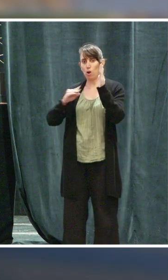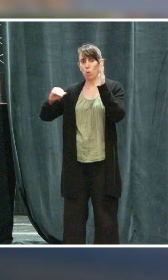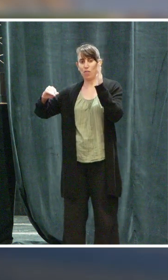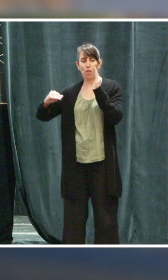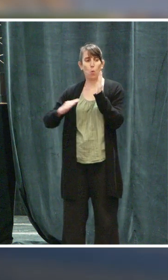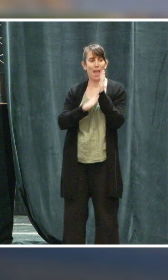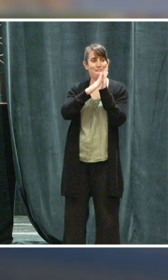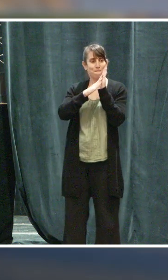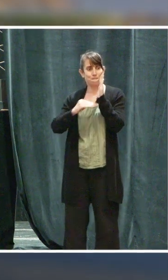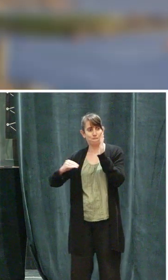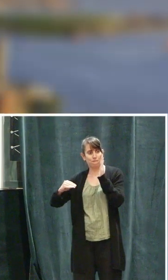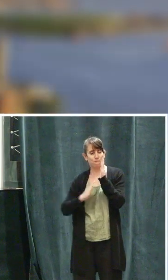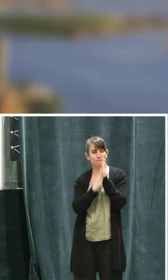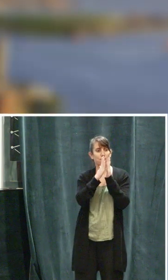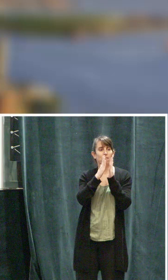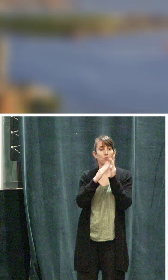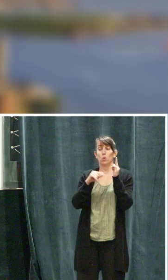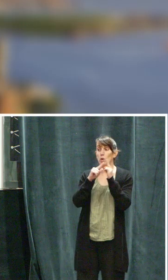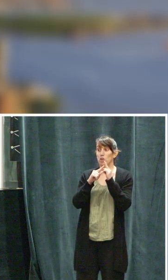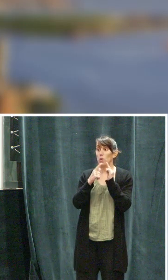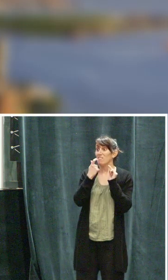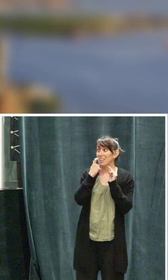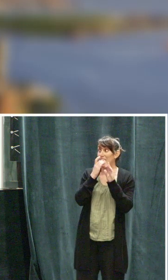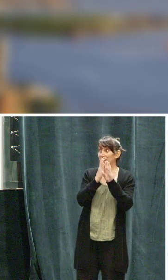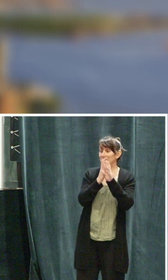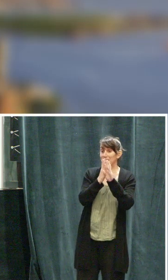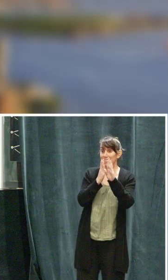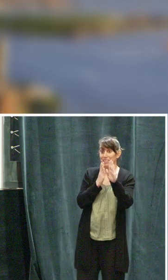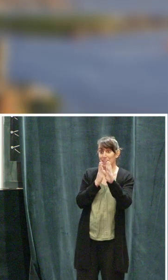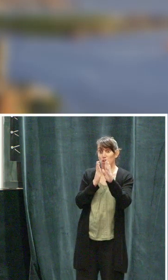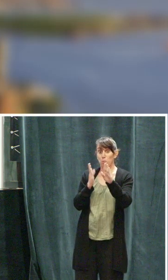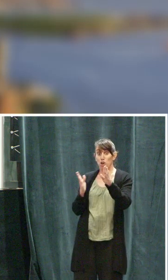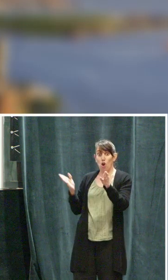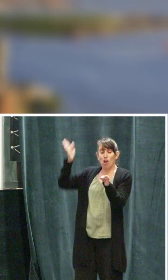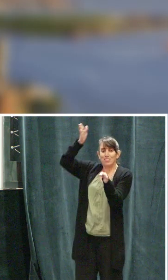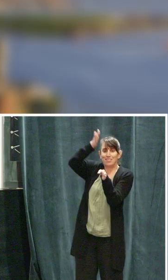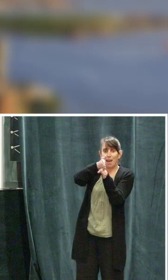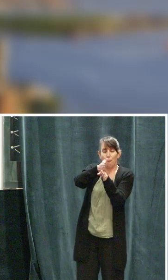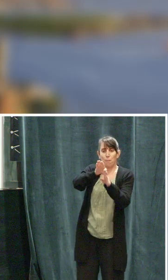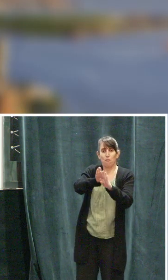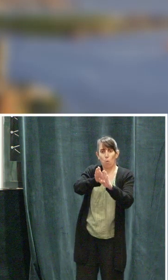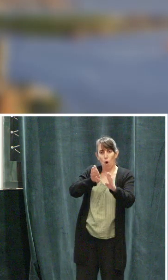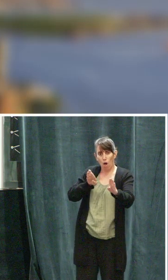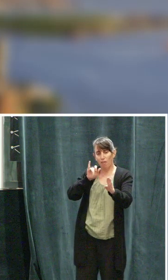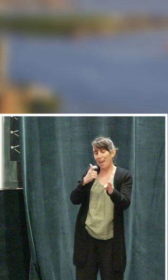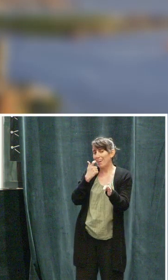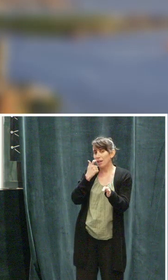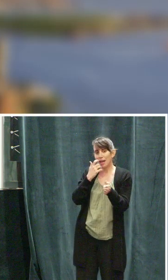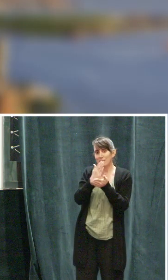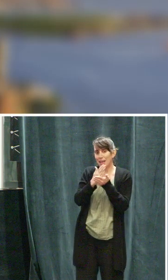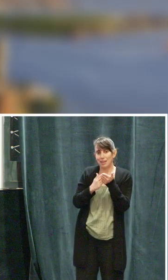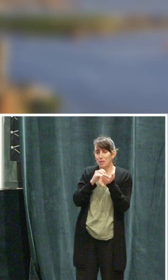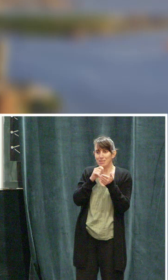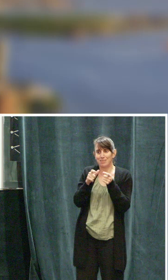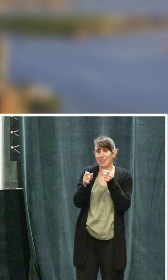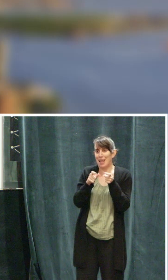carry debris. When you take glass and you put it at the top of walls, that glass element does not handle